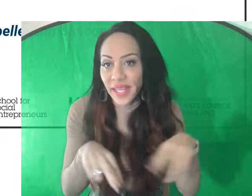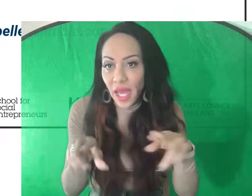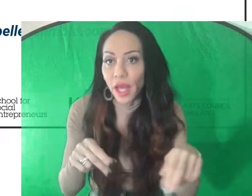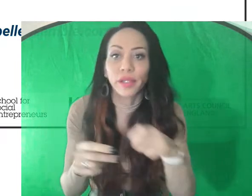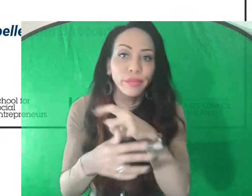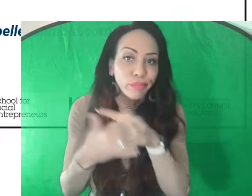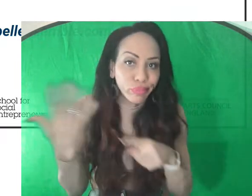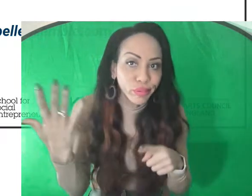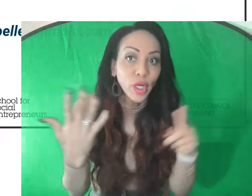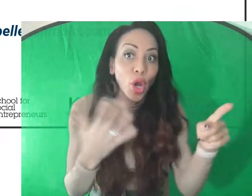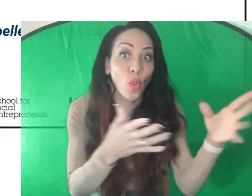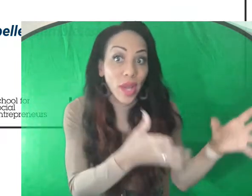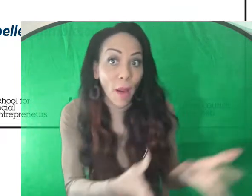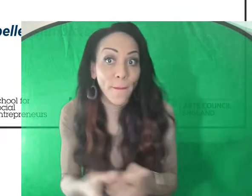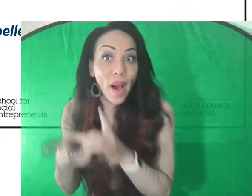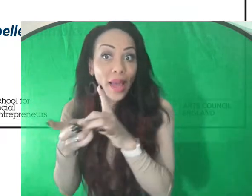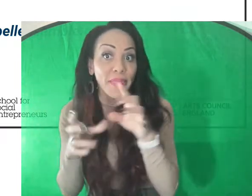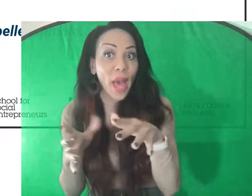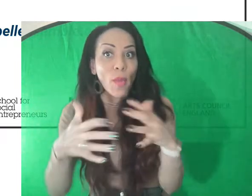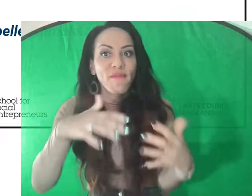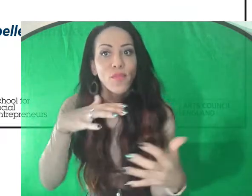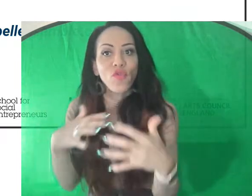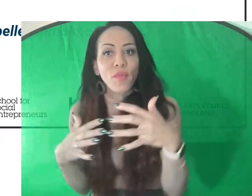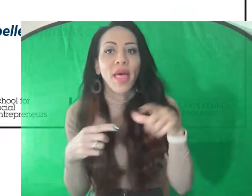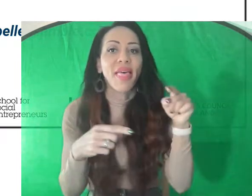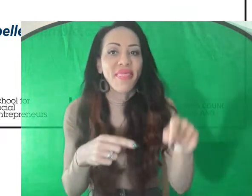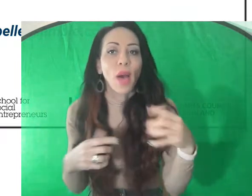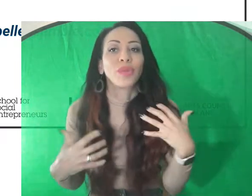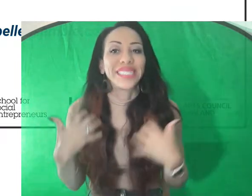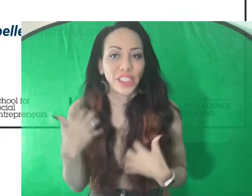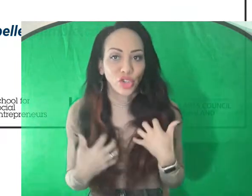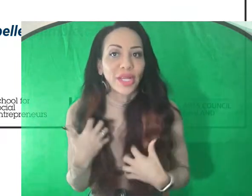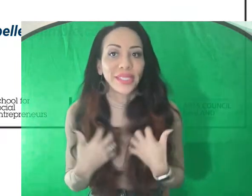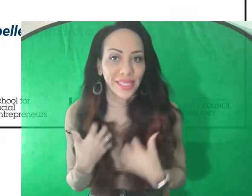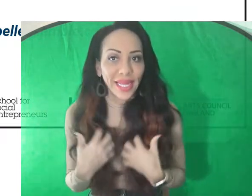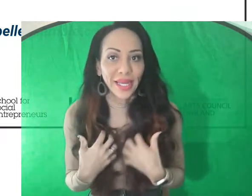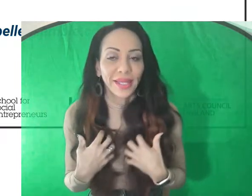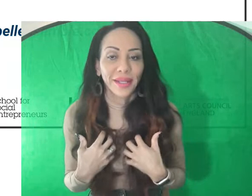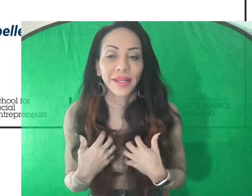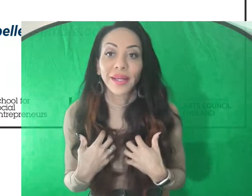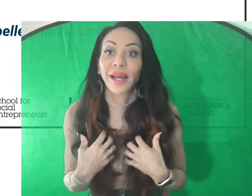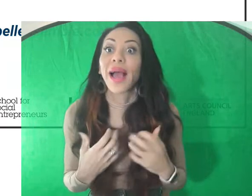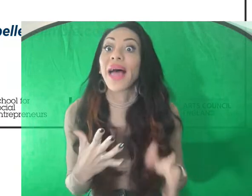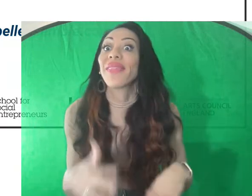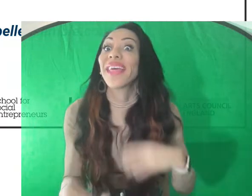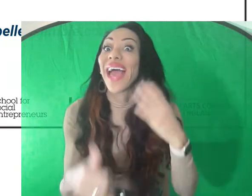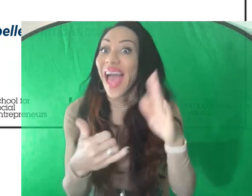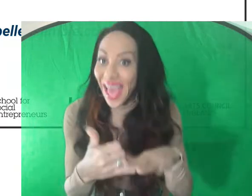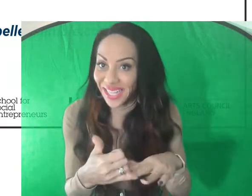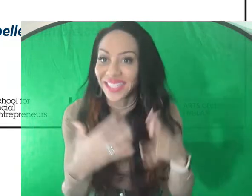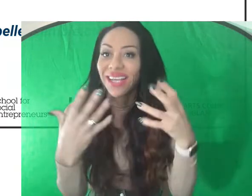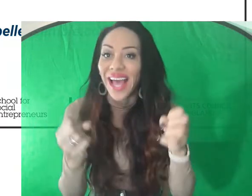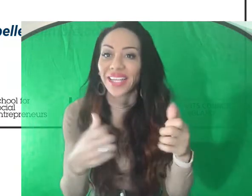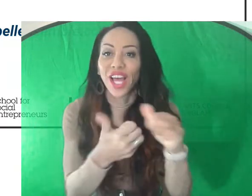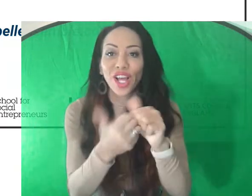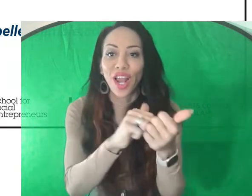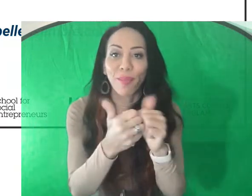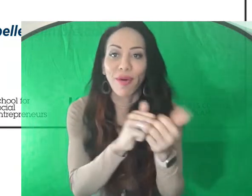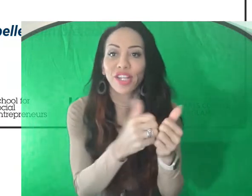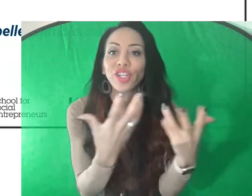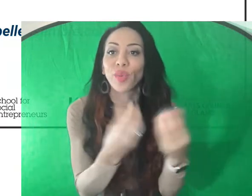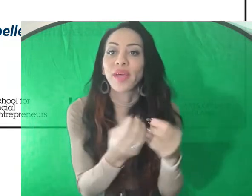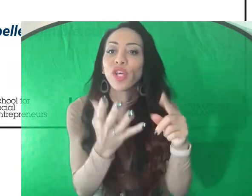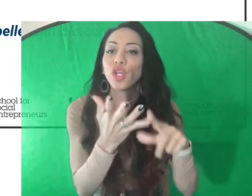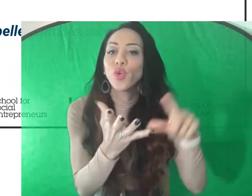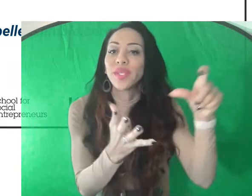combined that with movement, and that was really interesting. And I think that what we ended up with as a collaboration between us and UCL